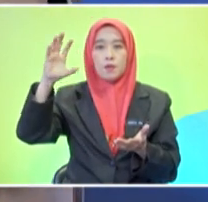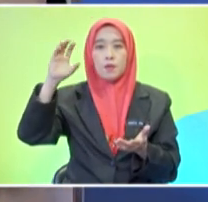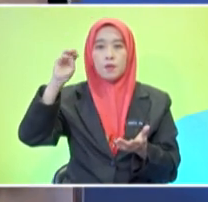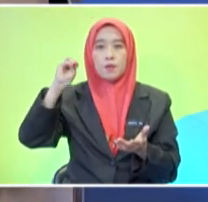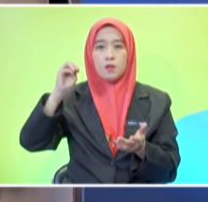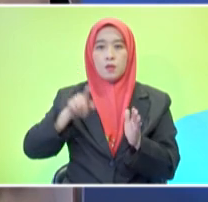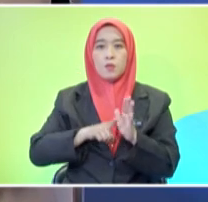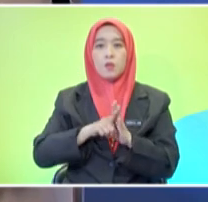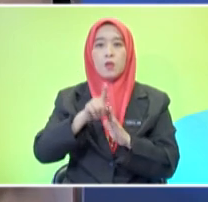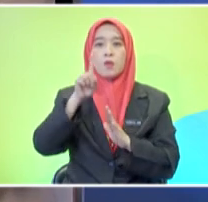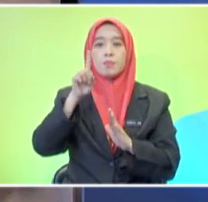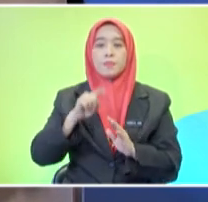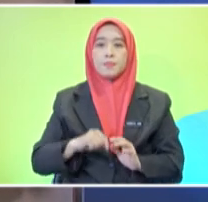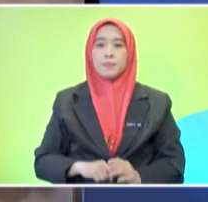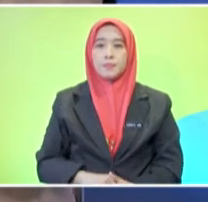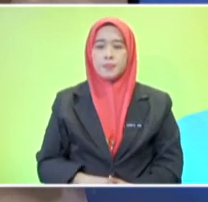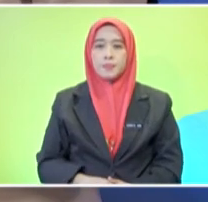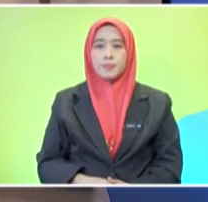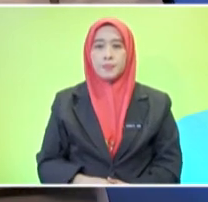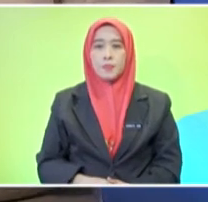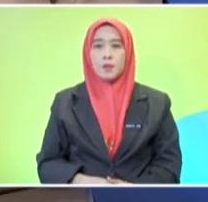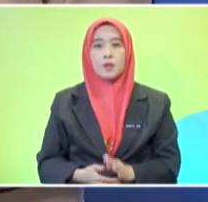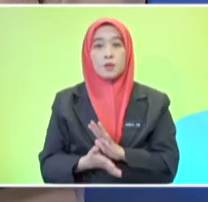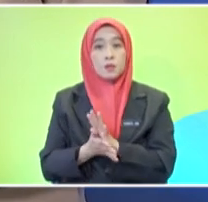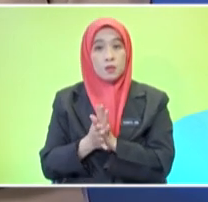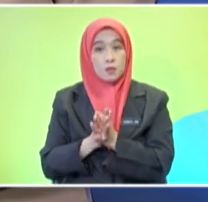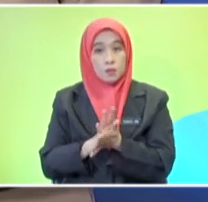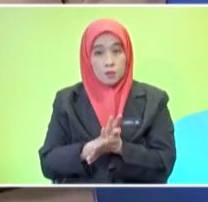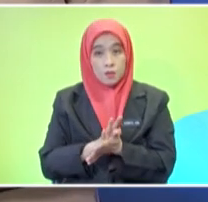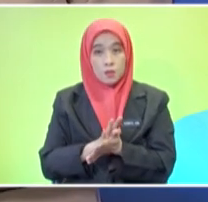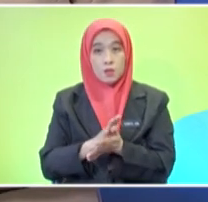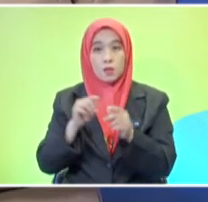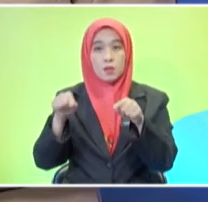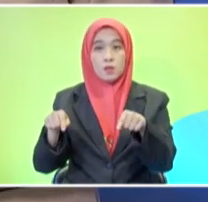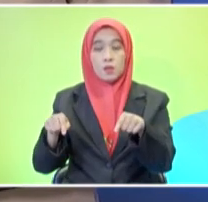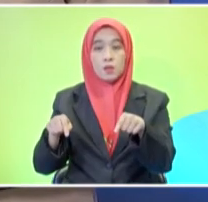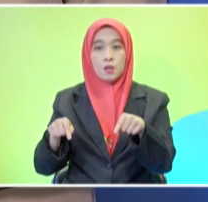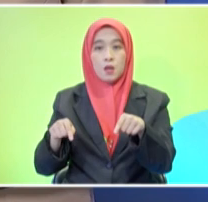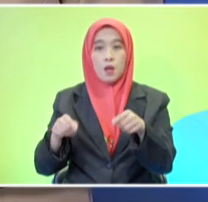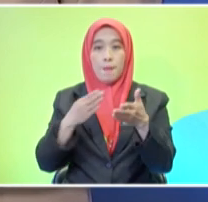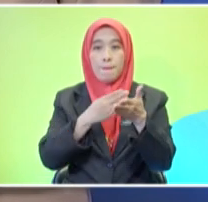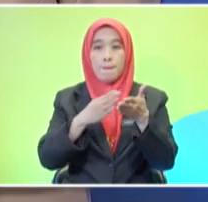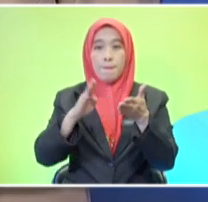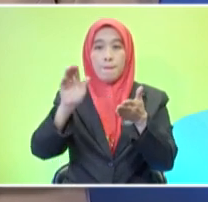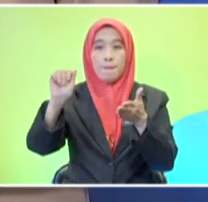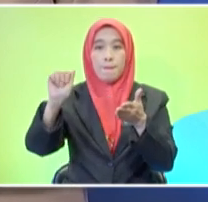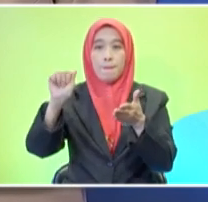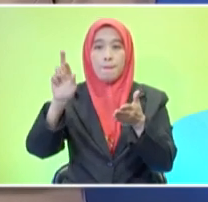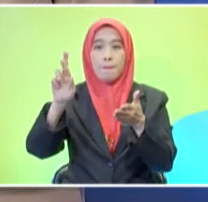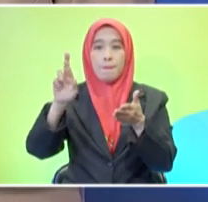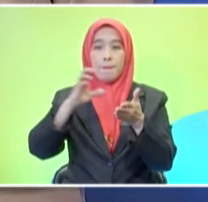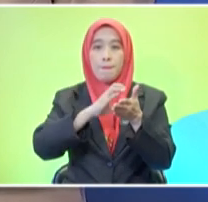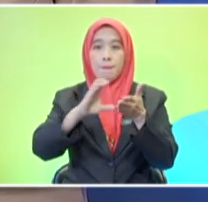tall. 15 cm tall. There you go. Okay. So from this bar chart, it is clearly shown